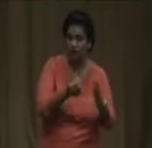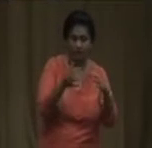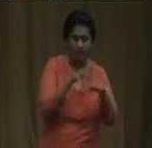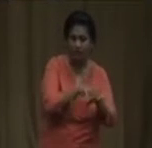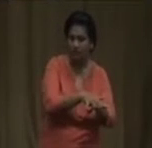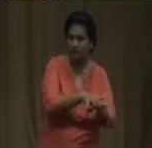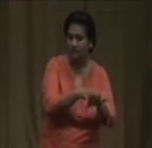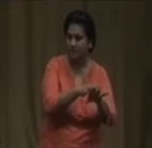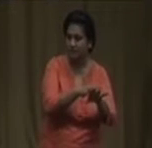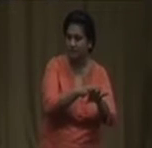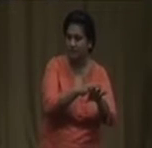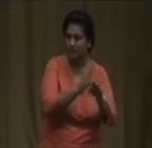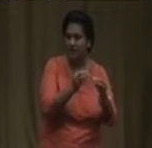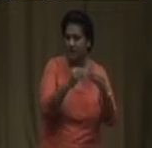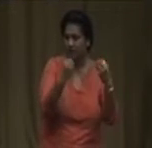organizations.